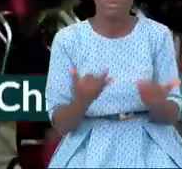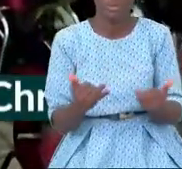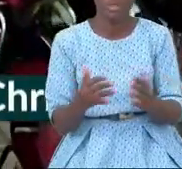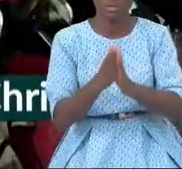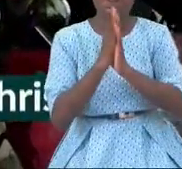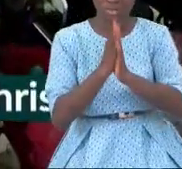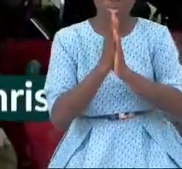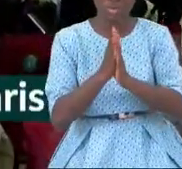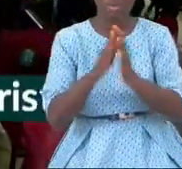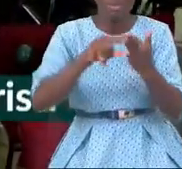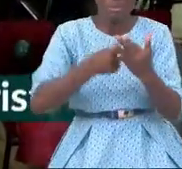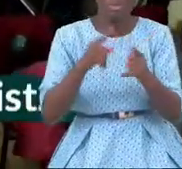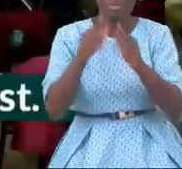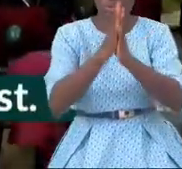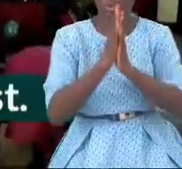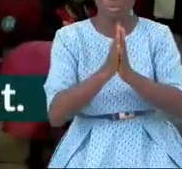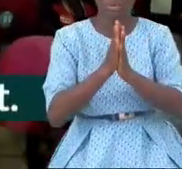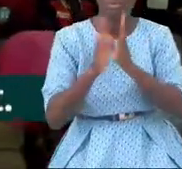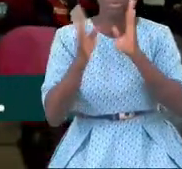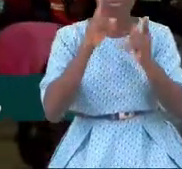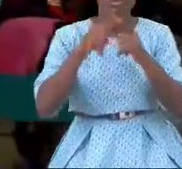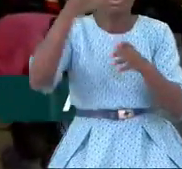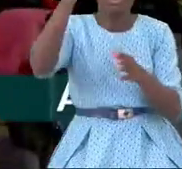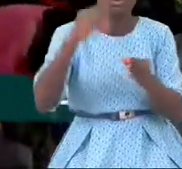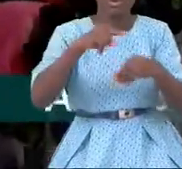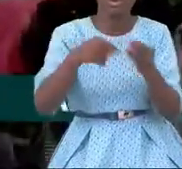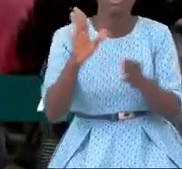Counselors, by my left, I want to see signal now.